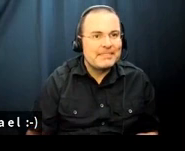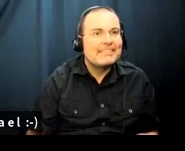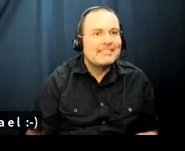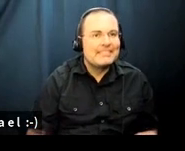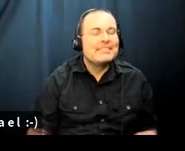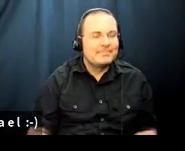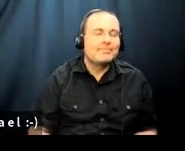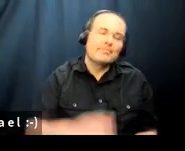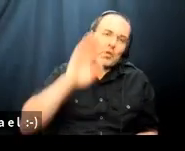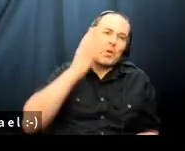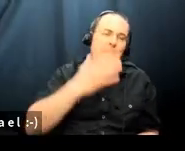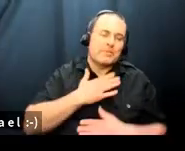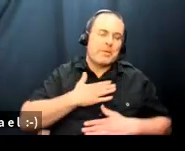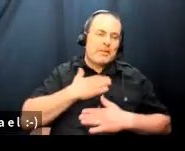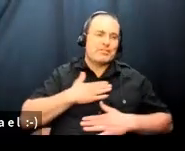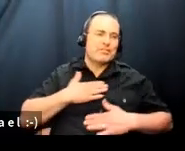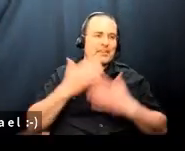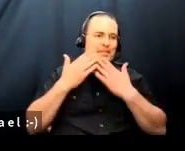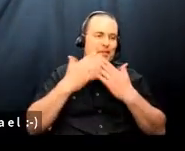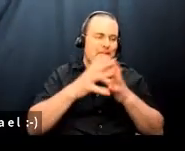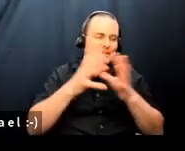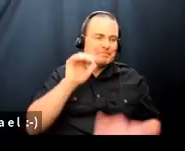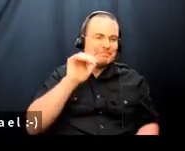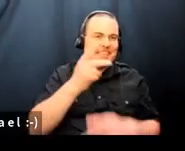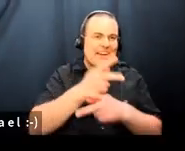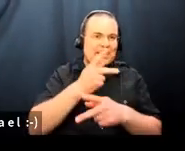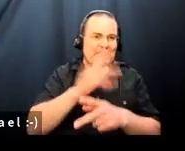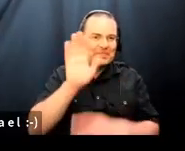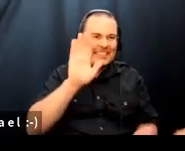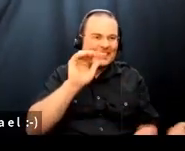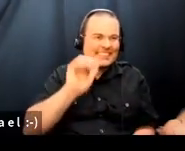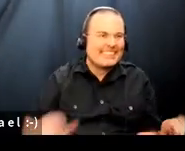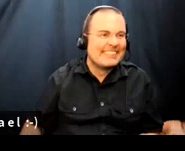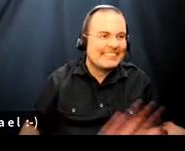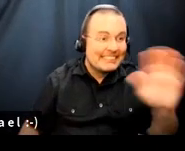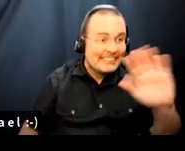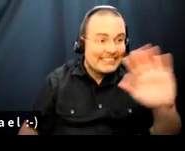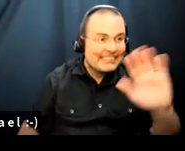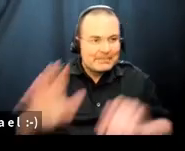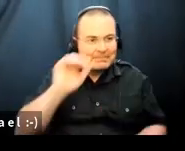you. Thank you again, Michael. You're welcome. It was my pleasure. Thank you very much. Bye. Take care.